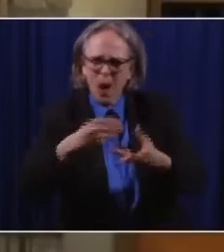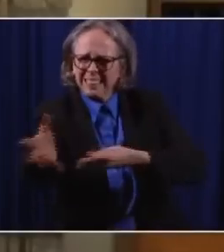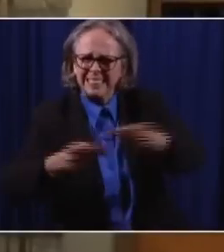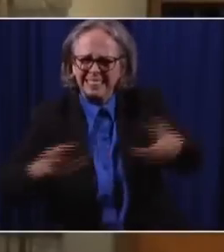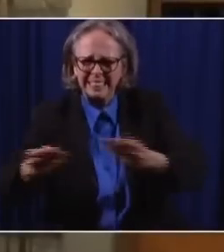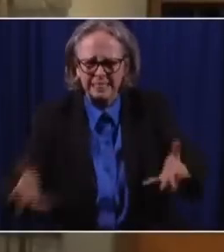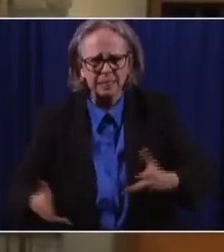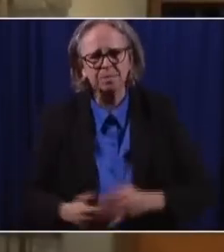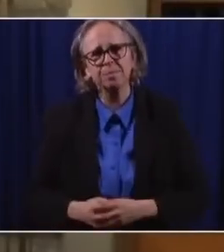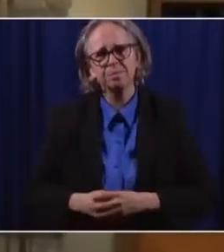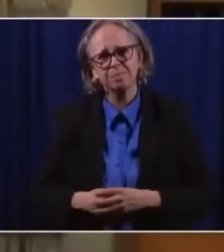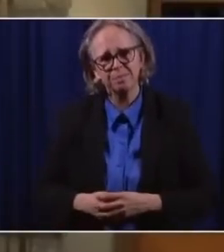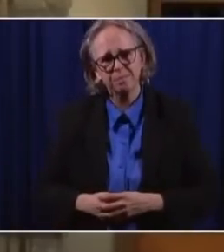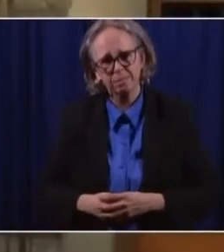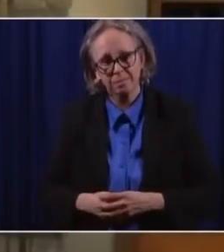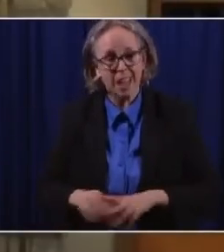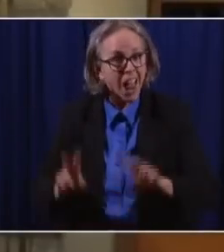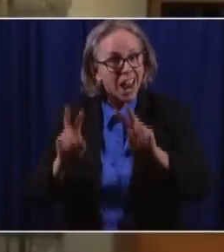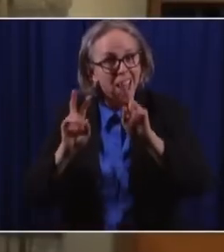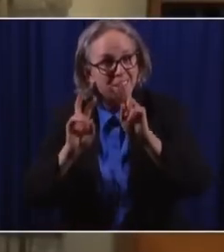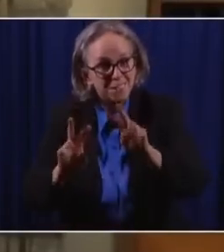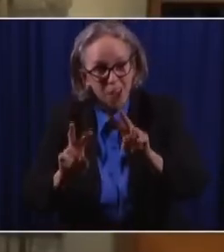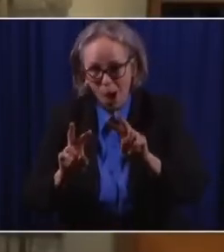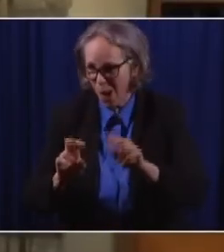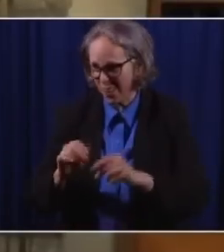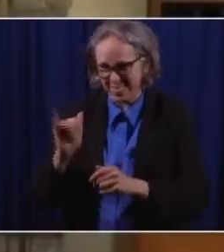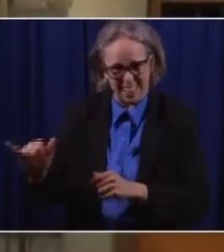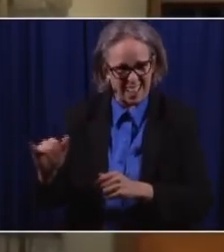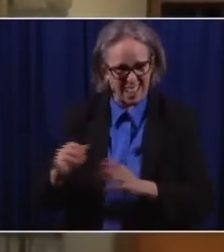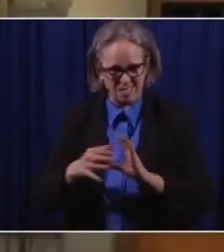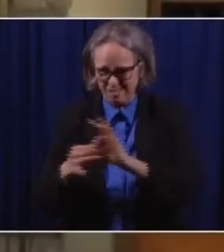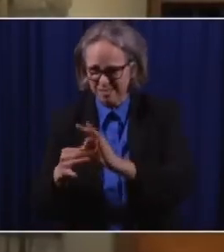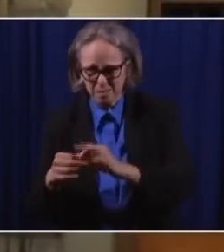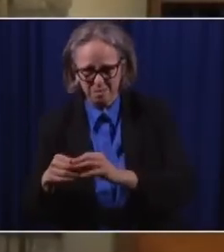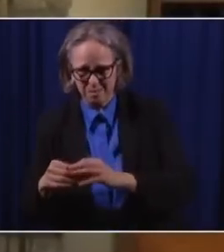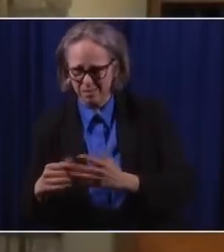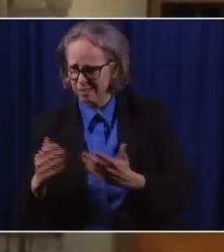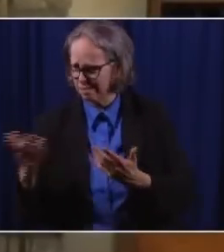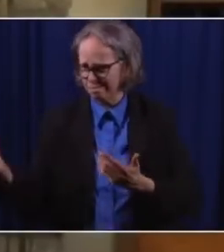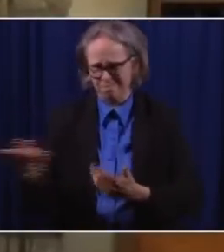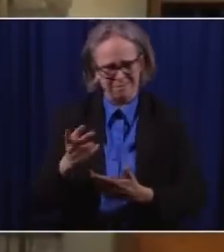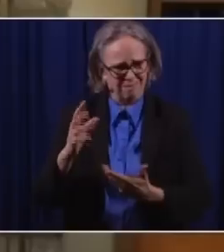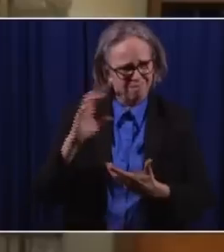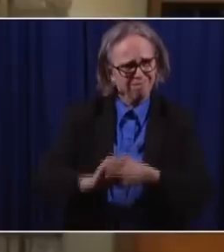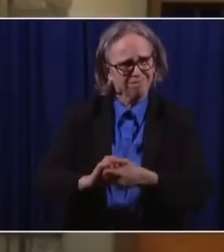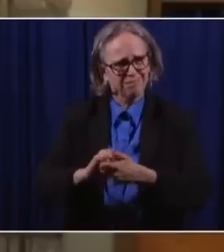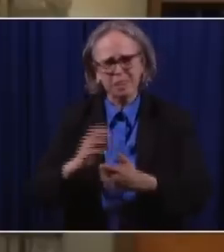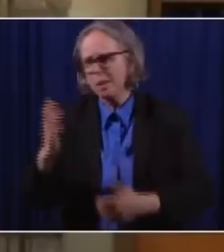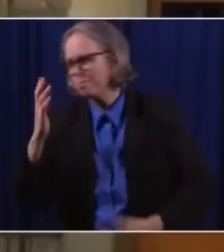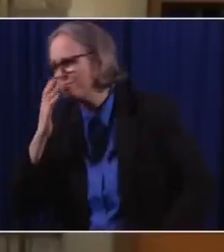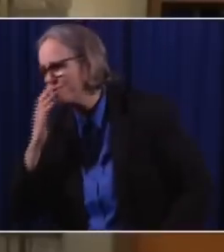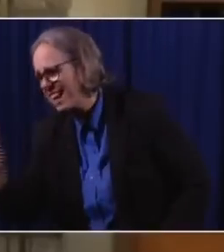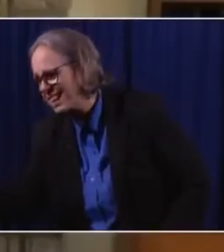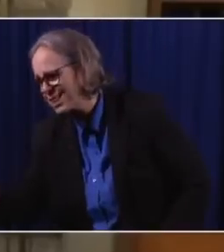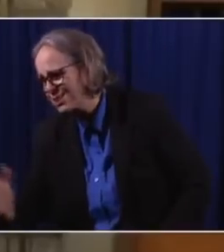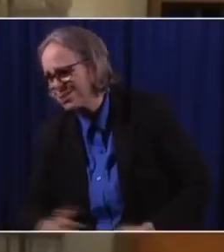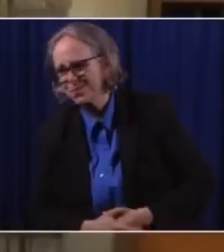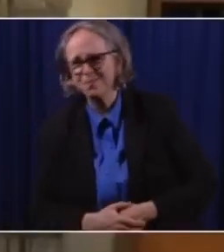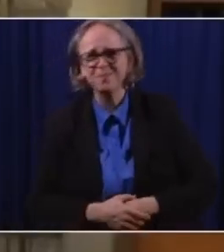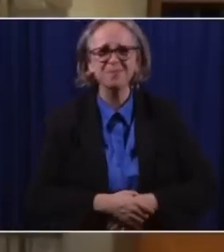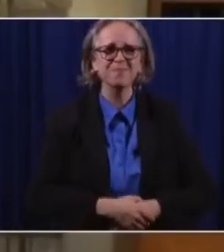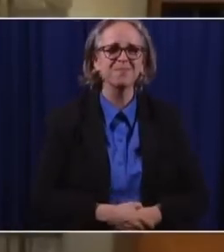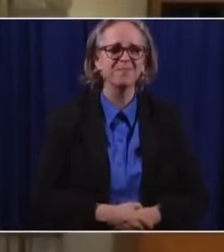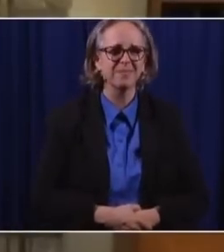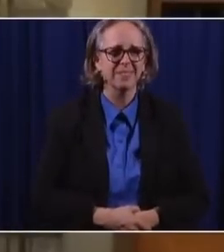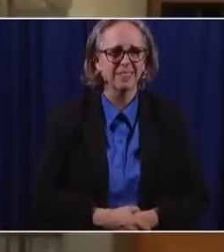to continuing that great work, and we appreciate it very, very much. Let me go to the